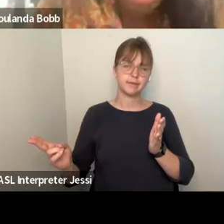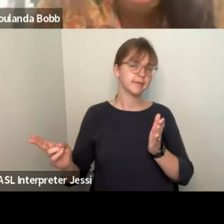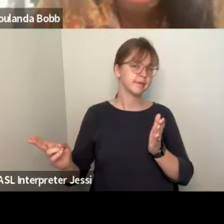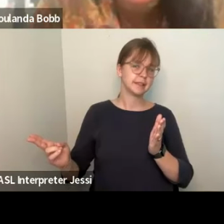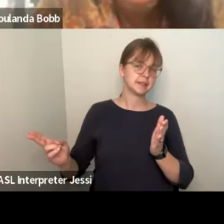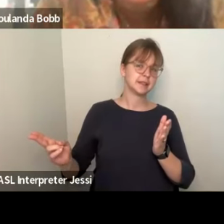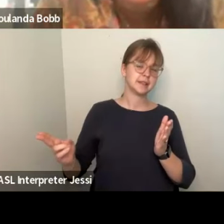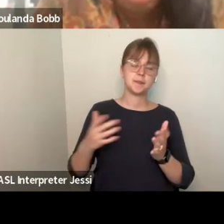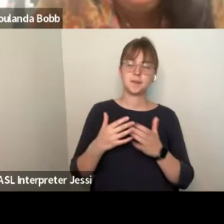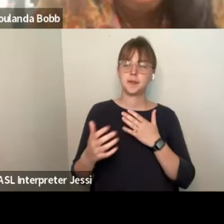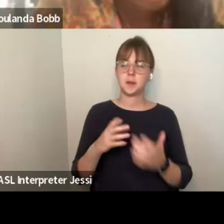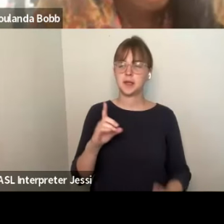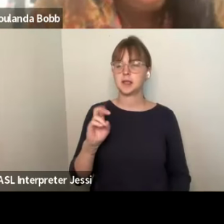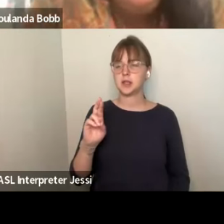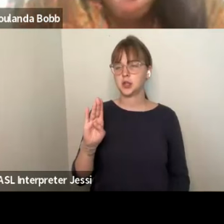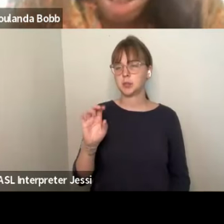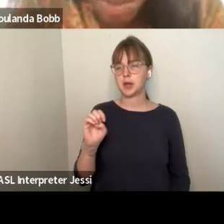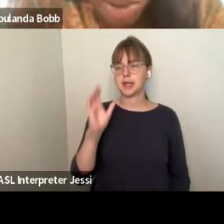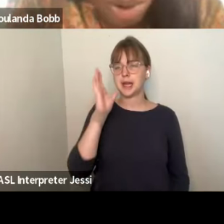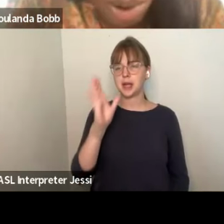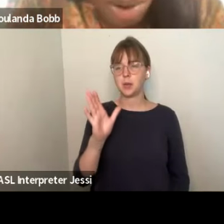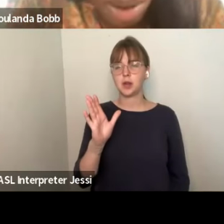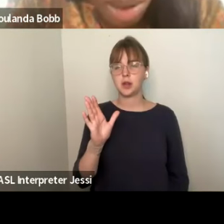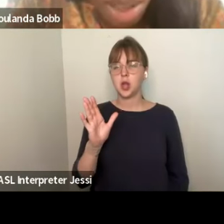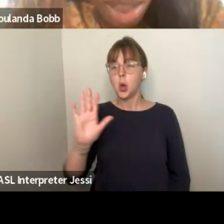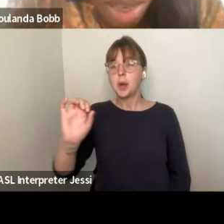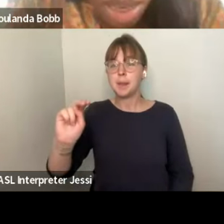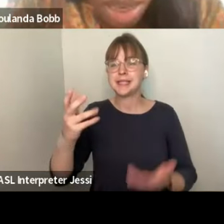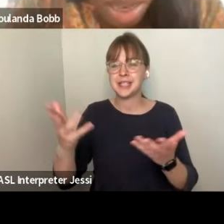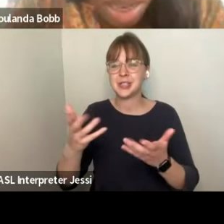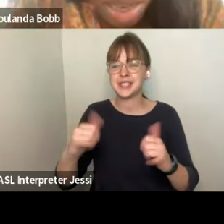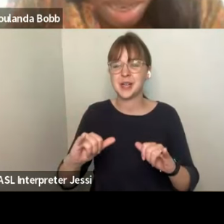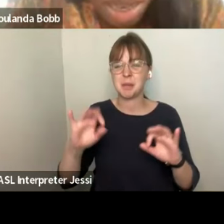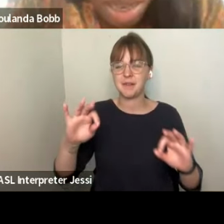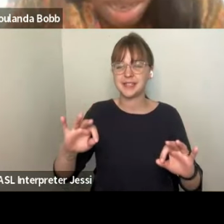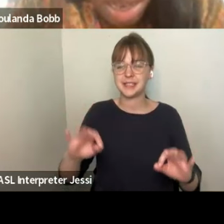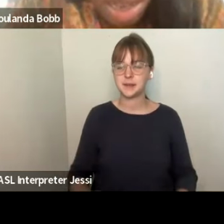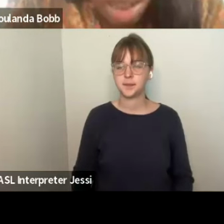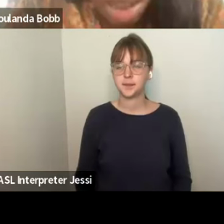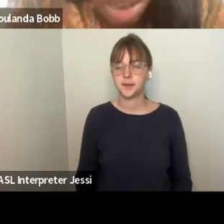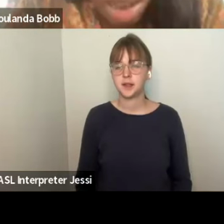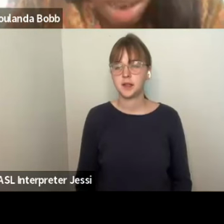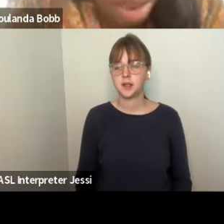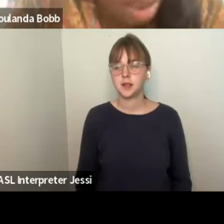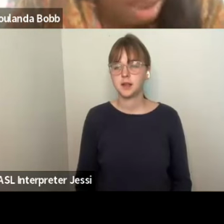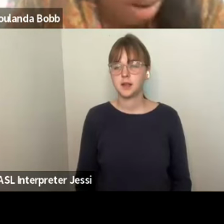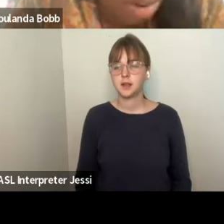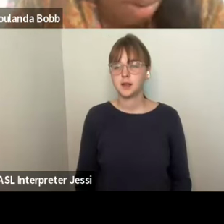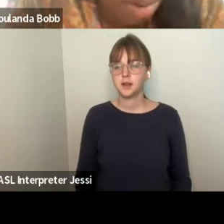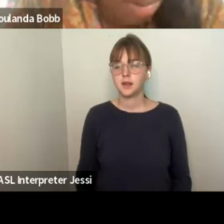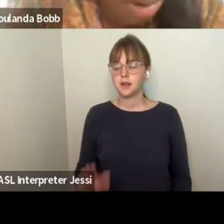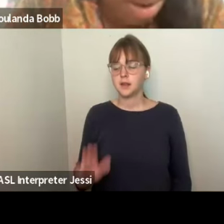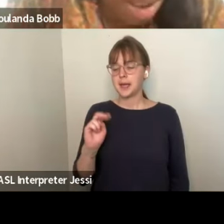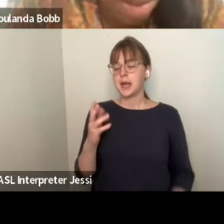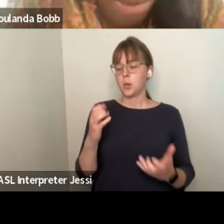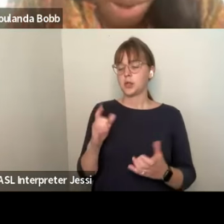So Dr. Bonnie, I will throw it back to you. Oh, you're still there. I was going to ask a question related